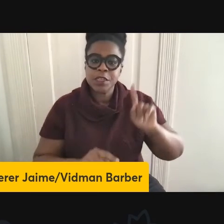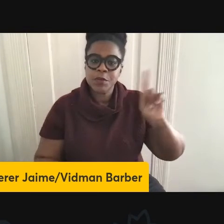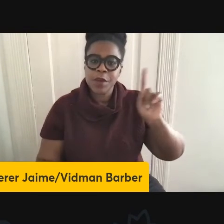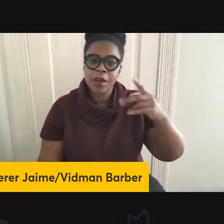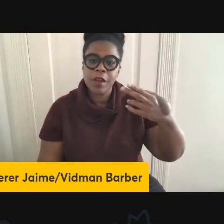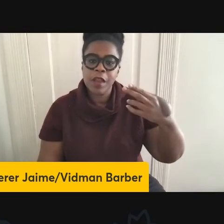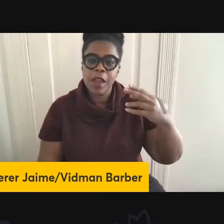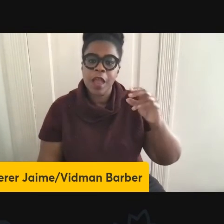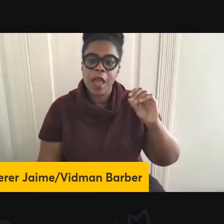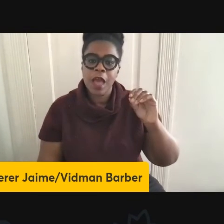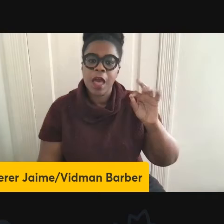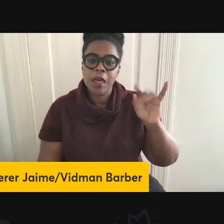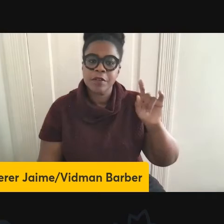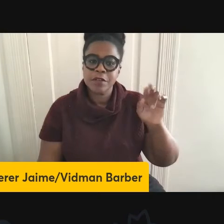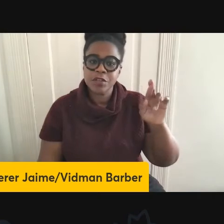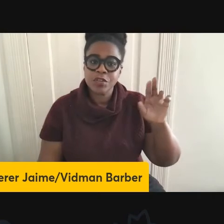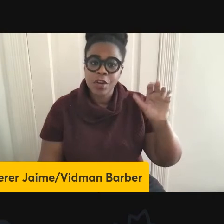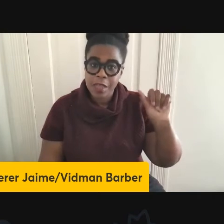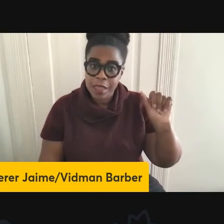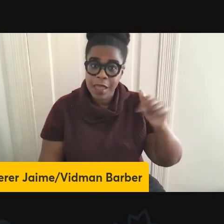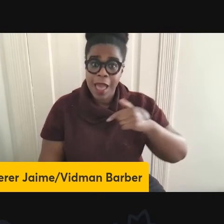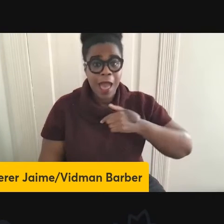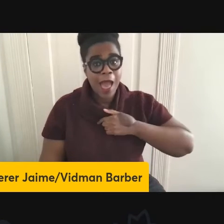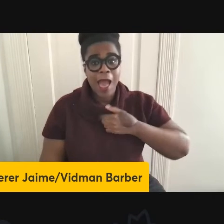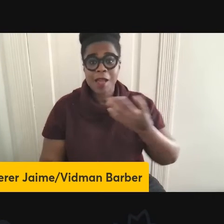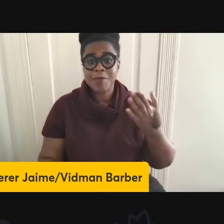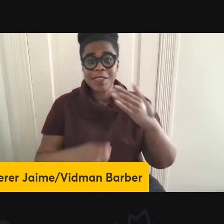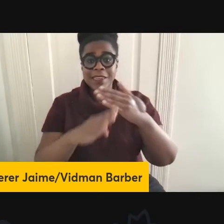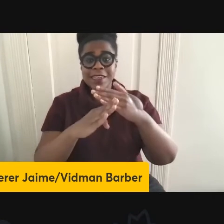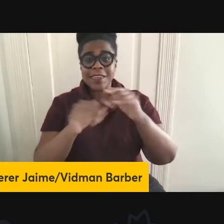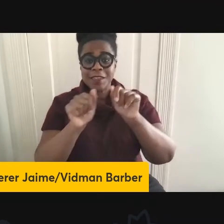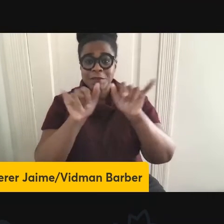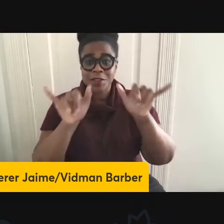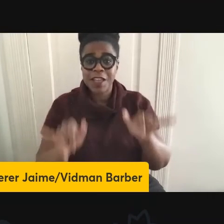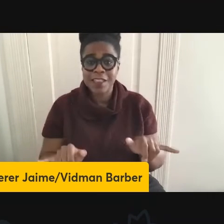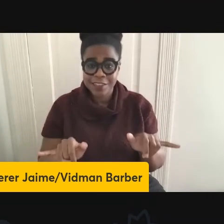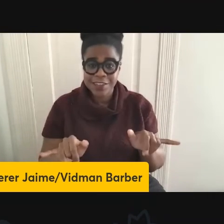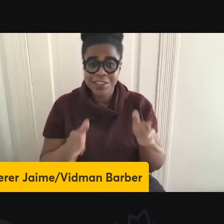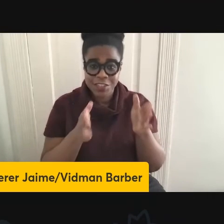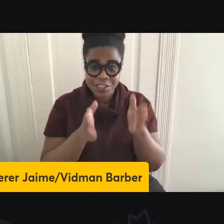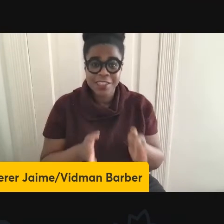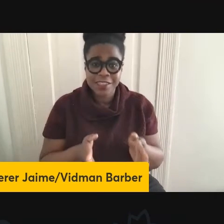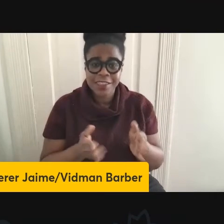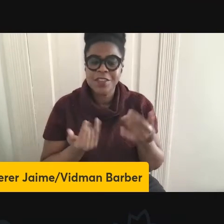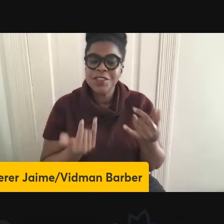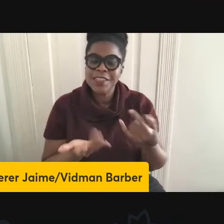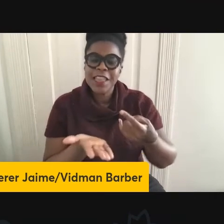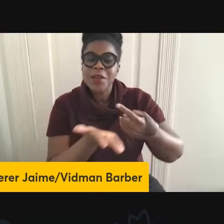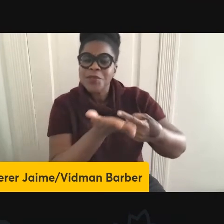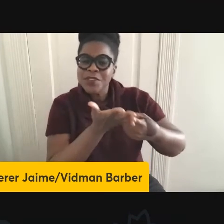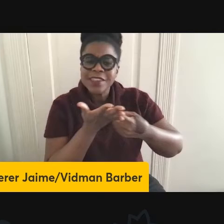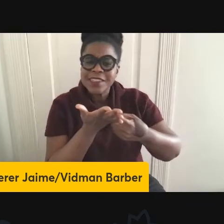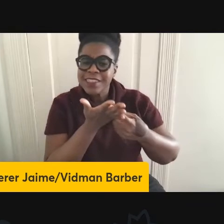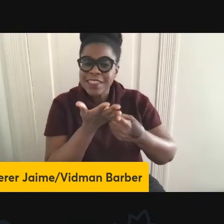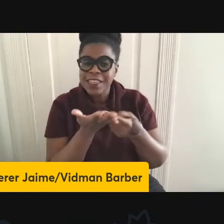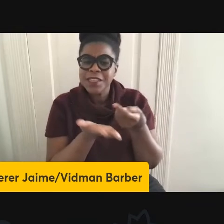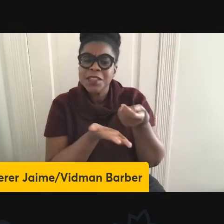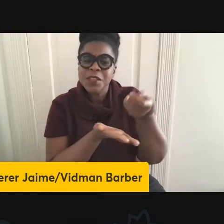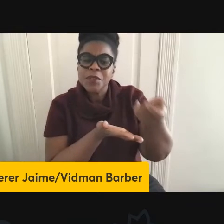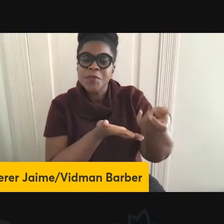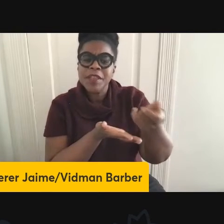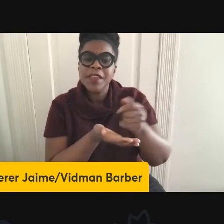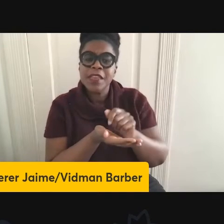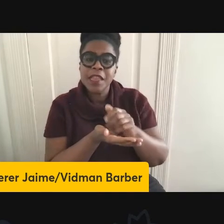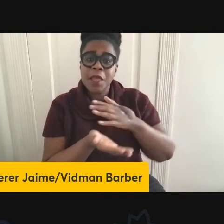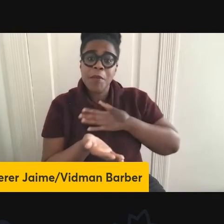and I'm an immunologist. And today, I just wanted to talk to you guys a little bit about